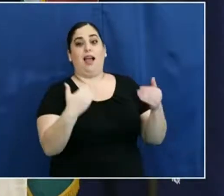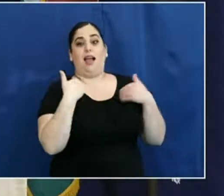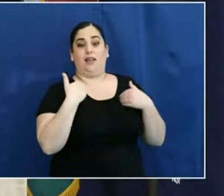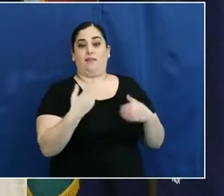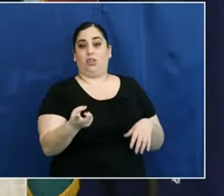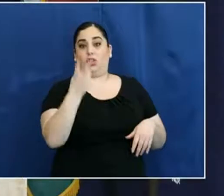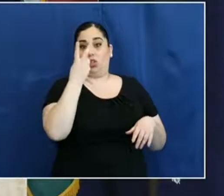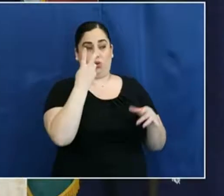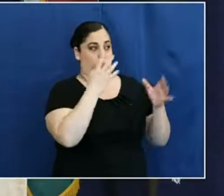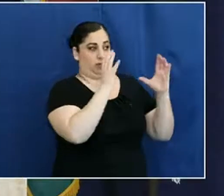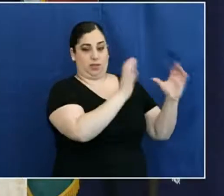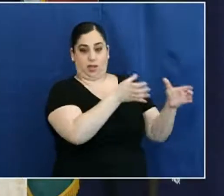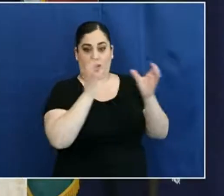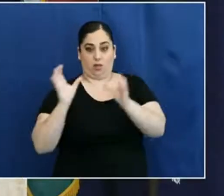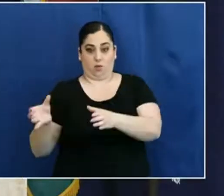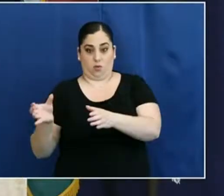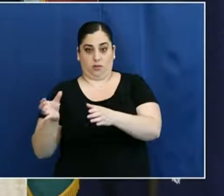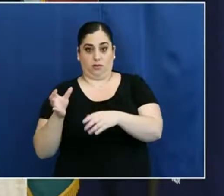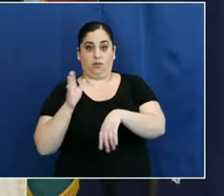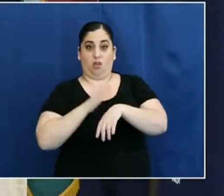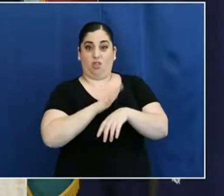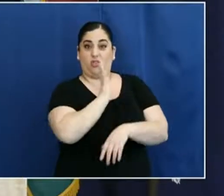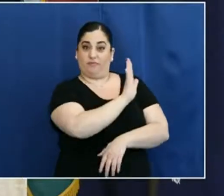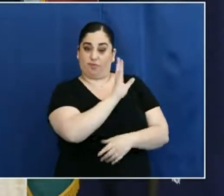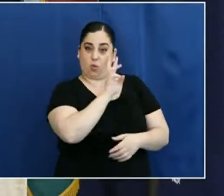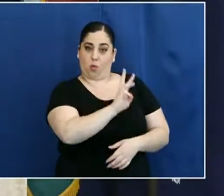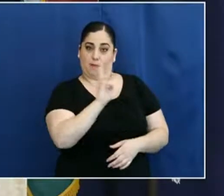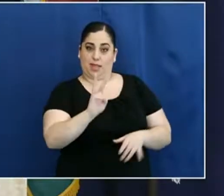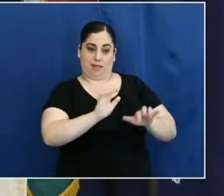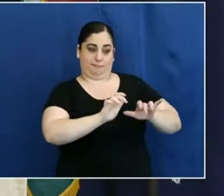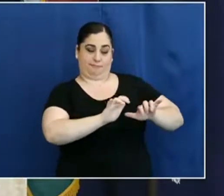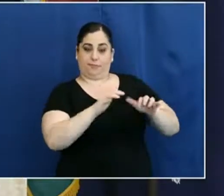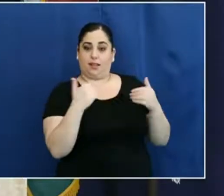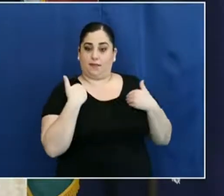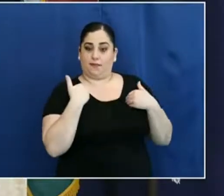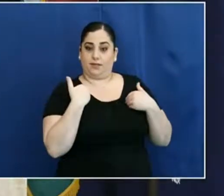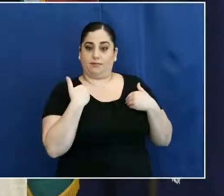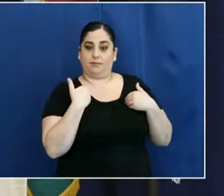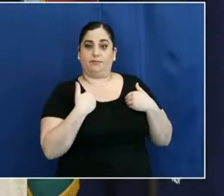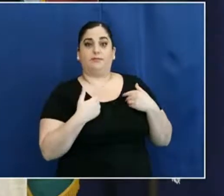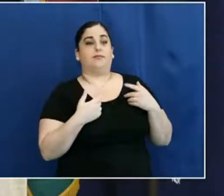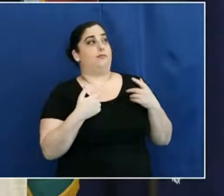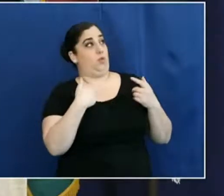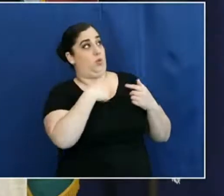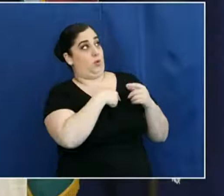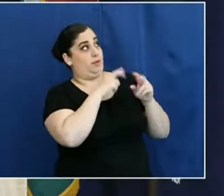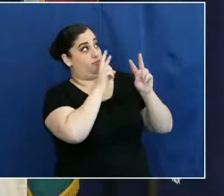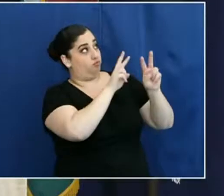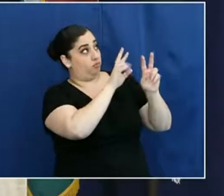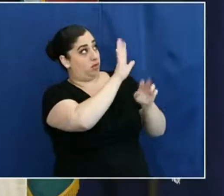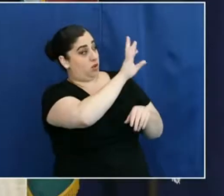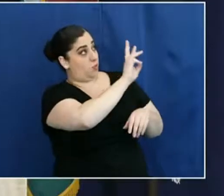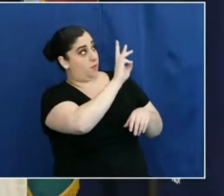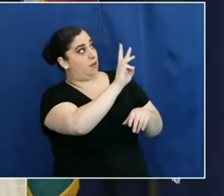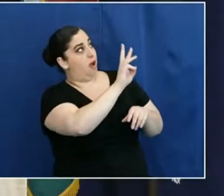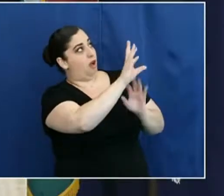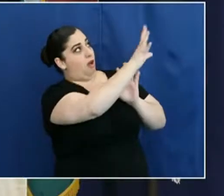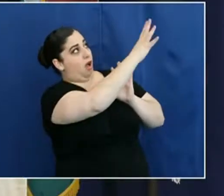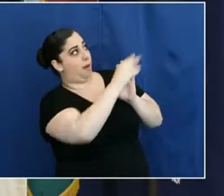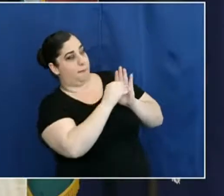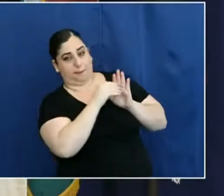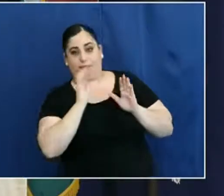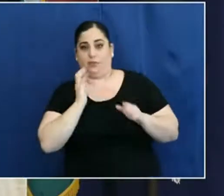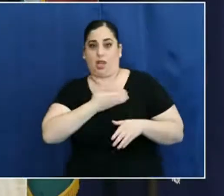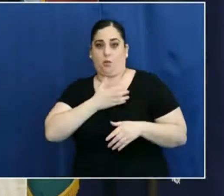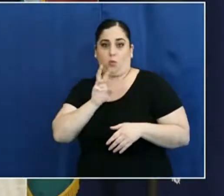state initially just included those conditions that are associated with increased risk of